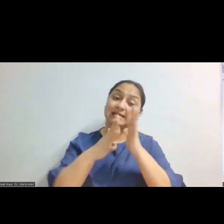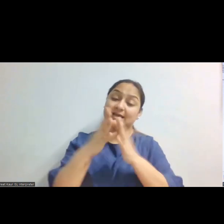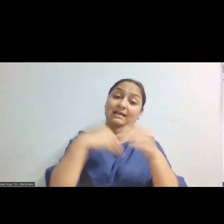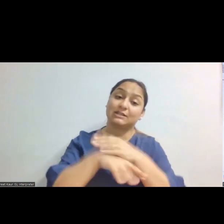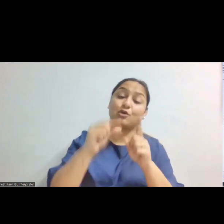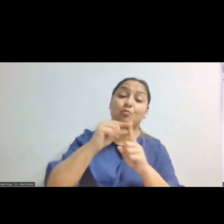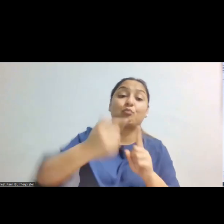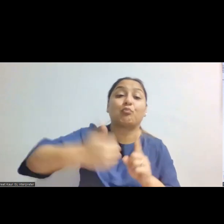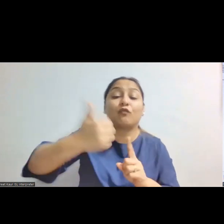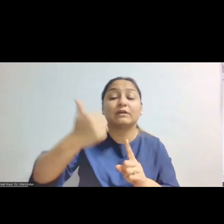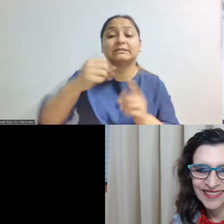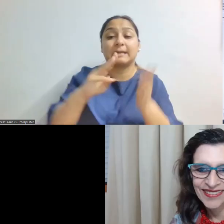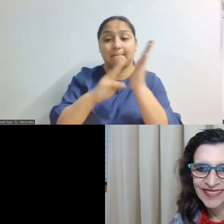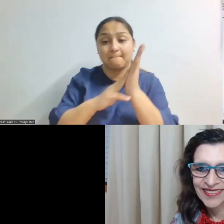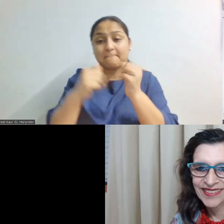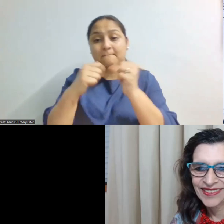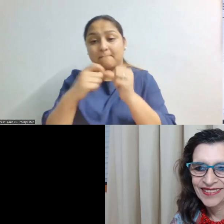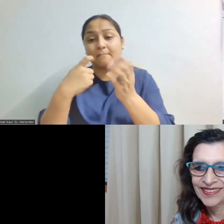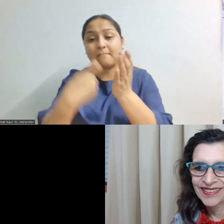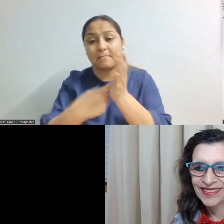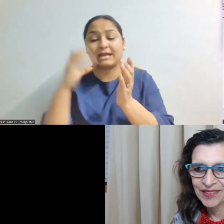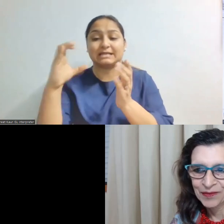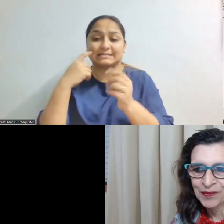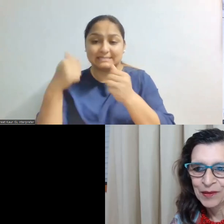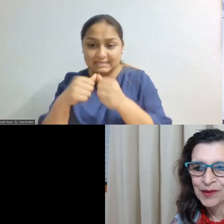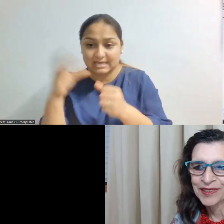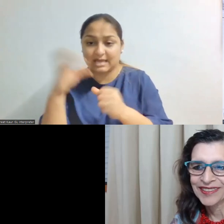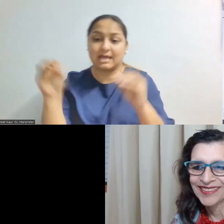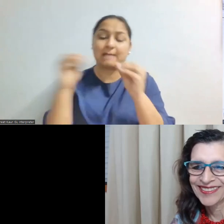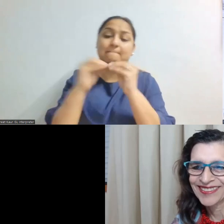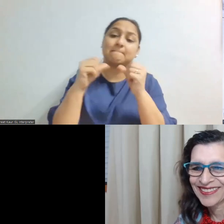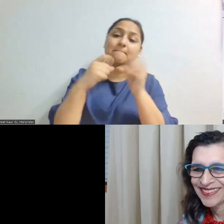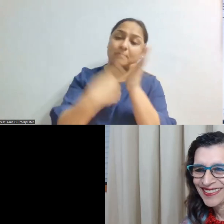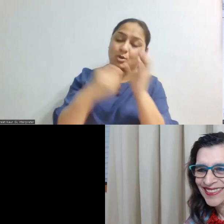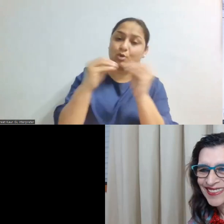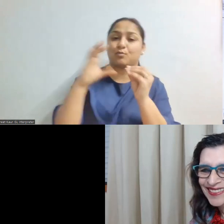Marica Cristina Bernardes Barbosa, as our